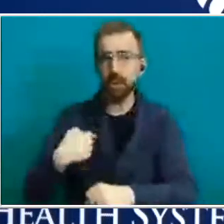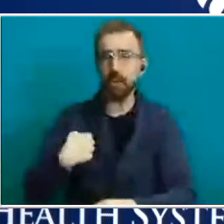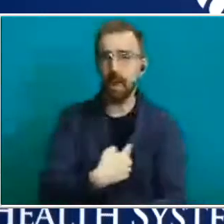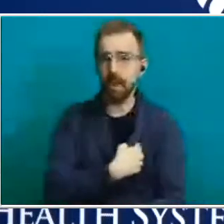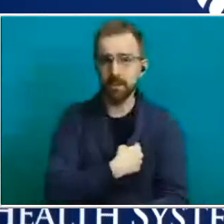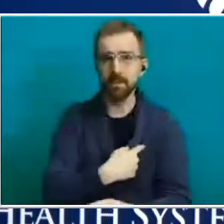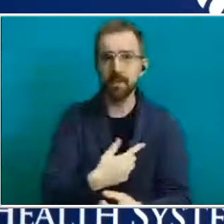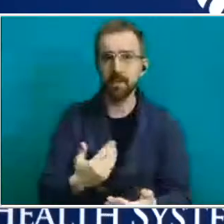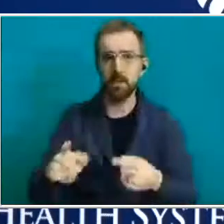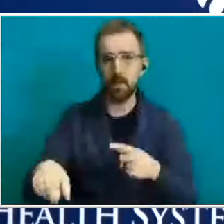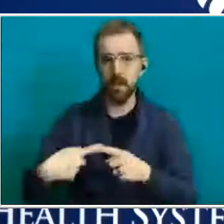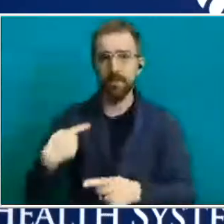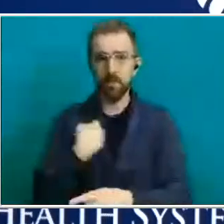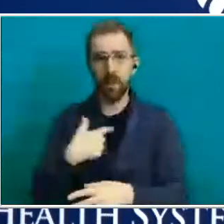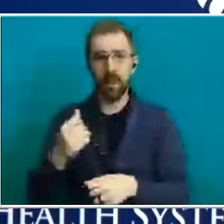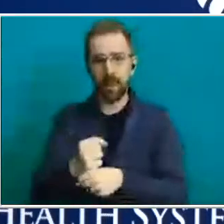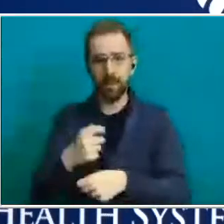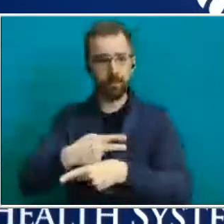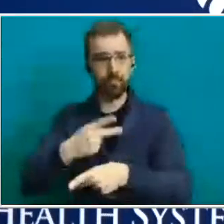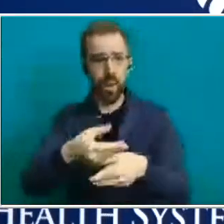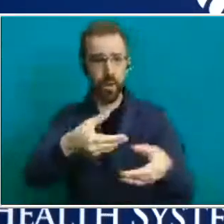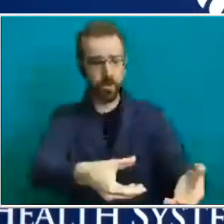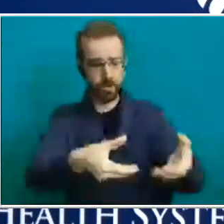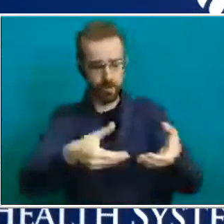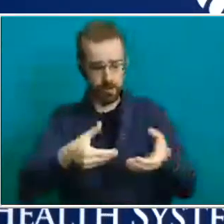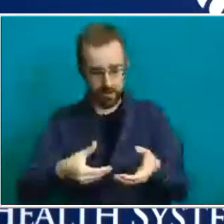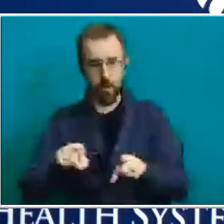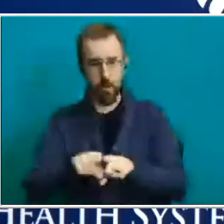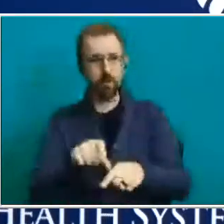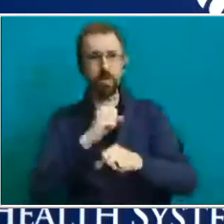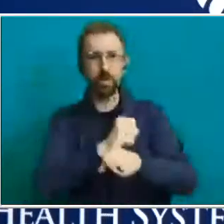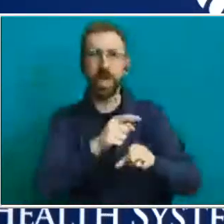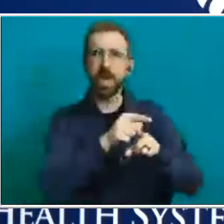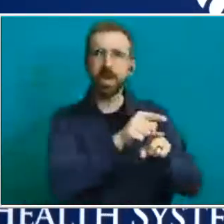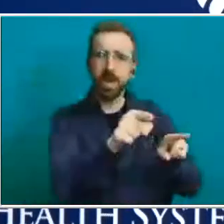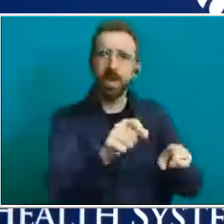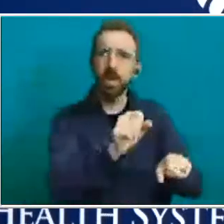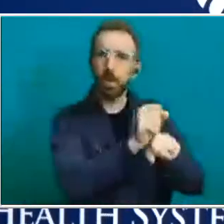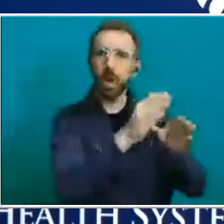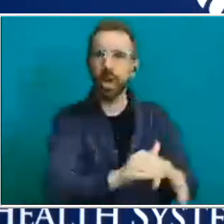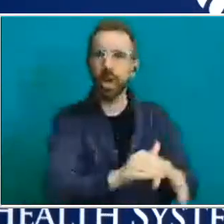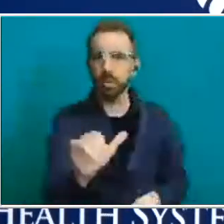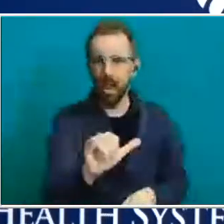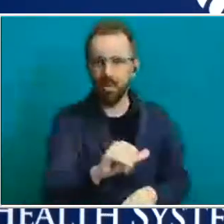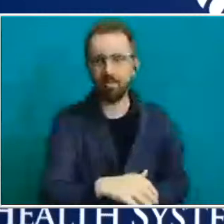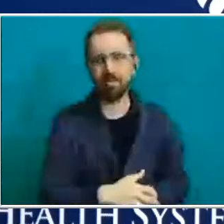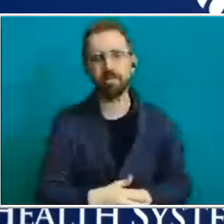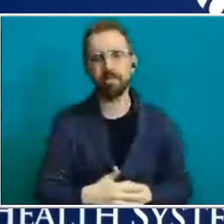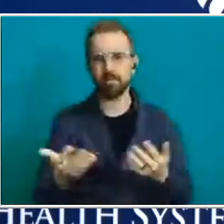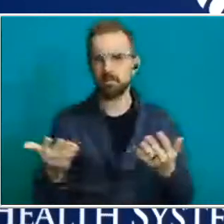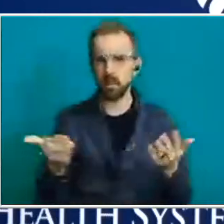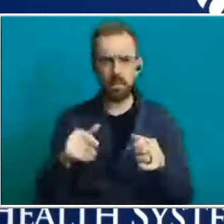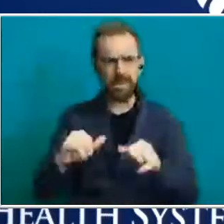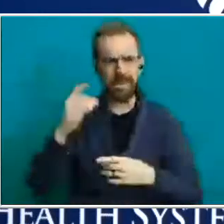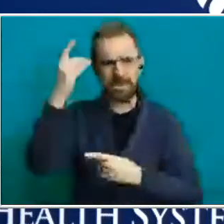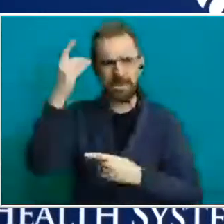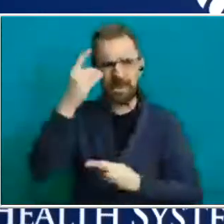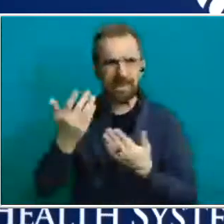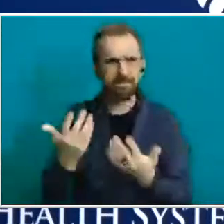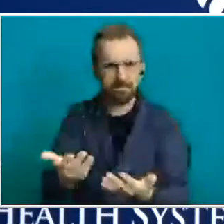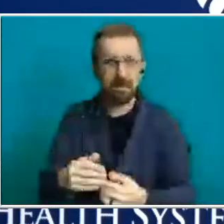get the product as well, but also protect those workers. So it is vitally important. But what is this? What is the disease? So E. coli,